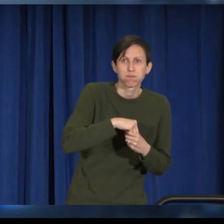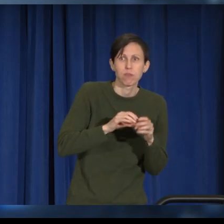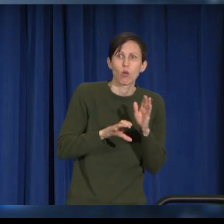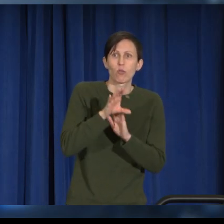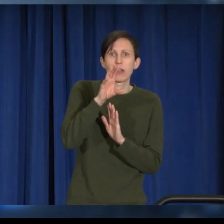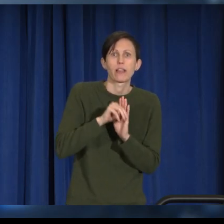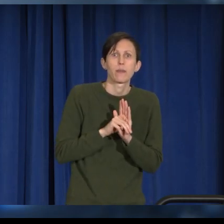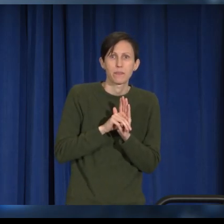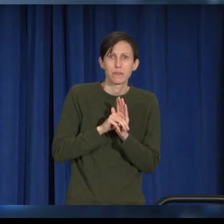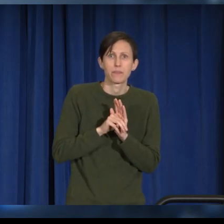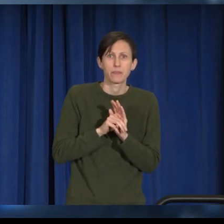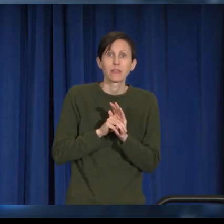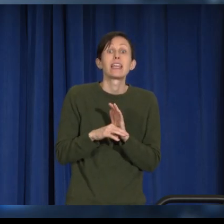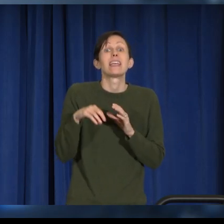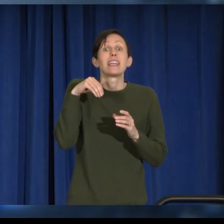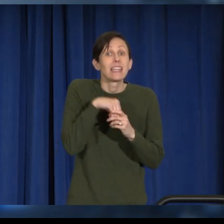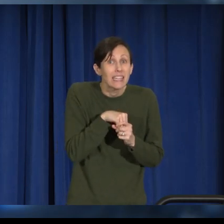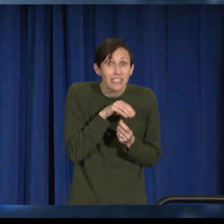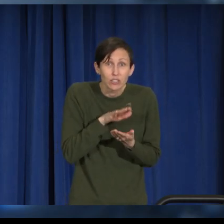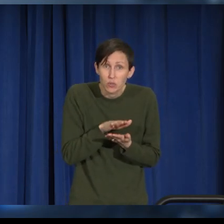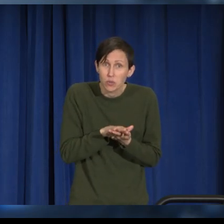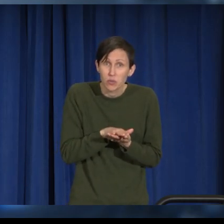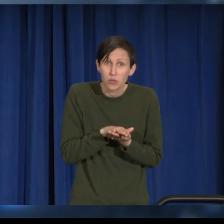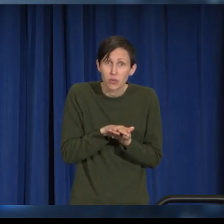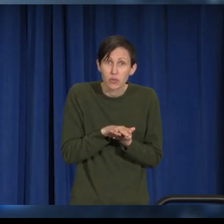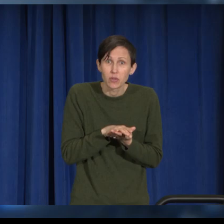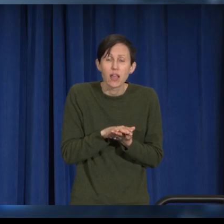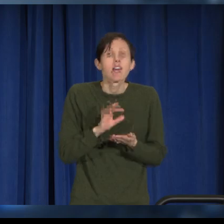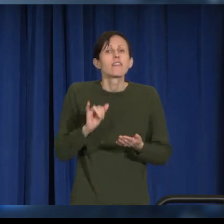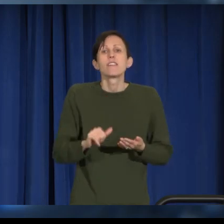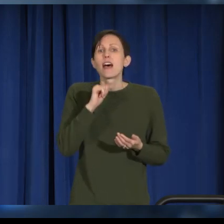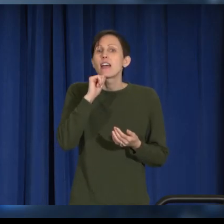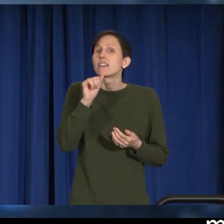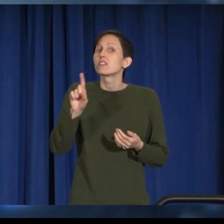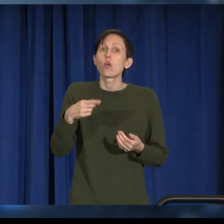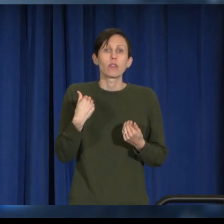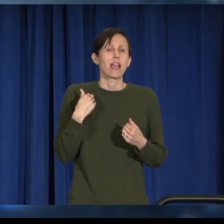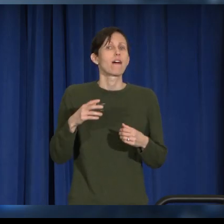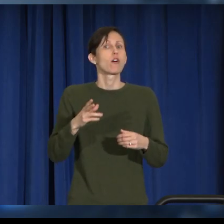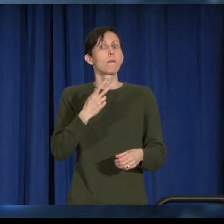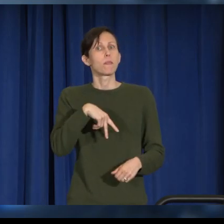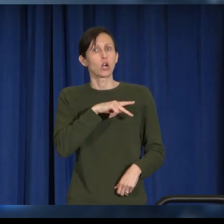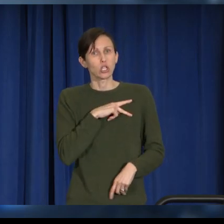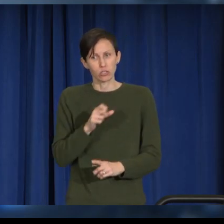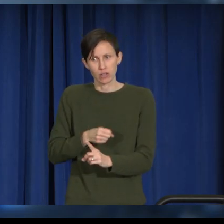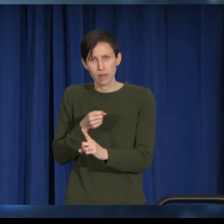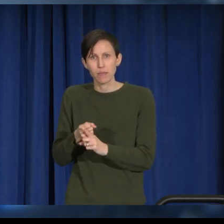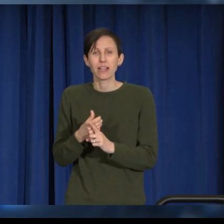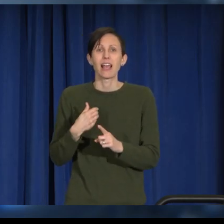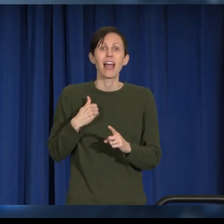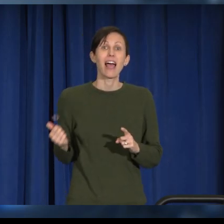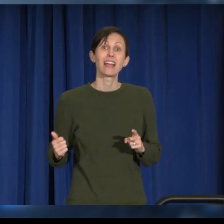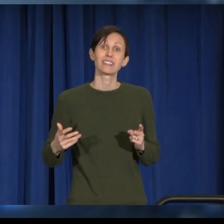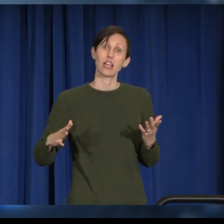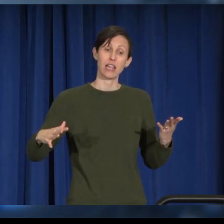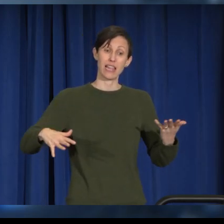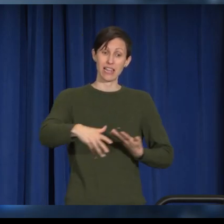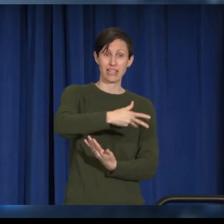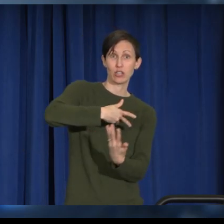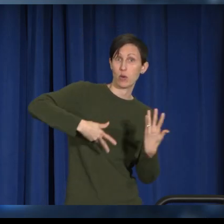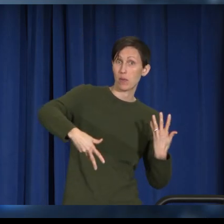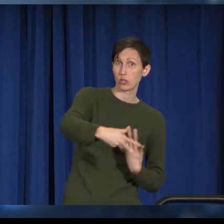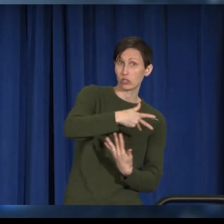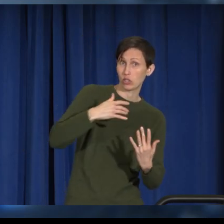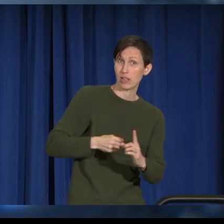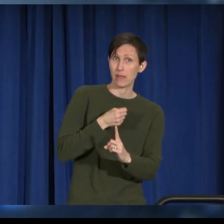curriculum, within the school setting, that has not just a personal impact, has an interpersonal impact, and has an impact across the entire